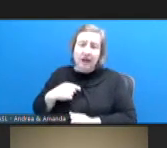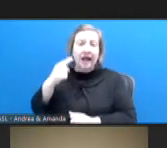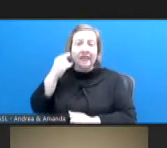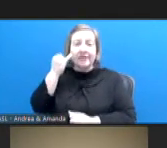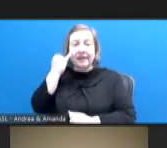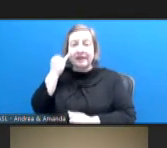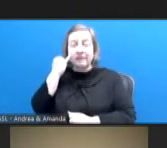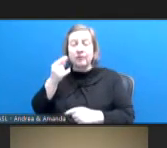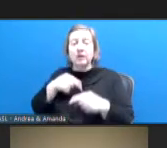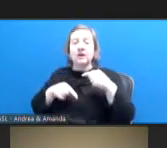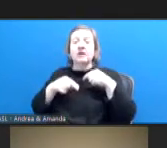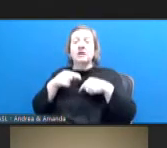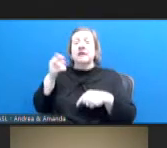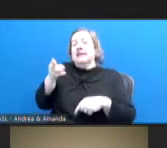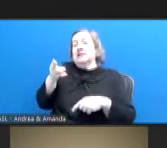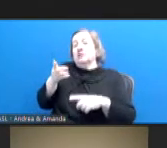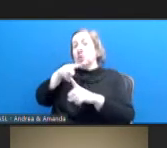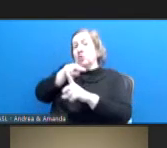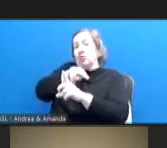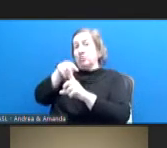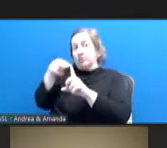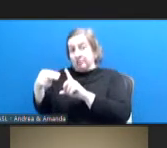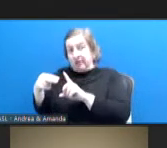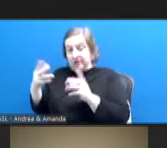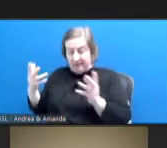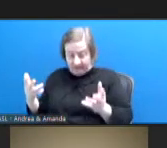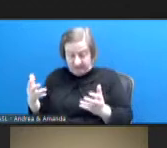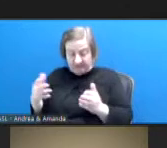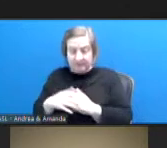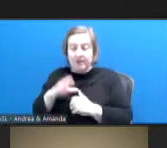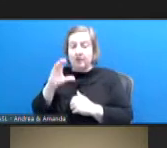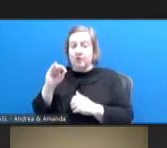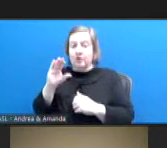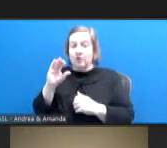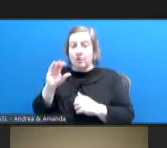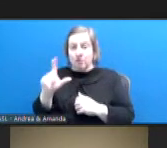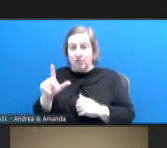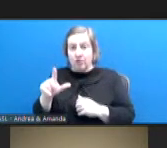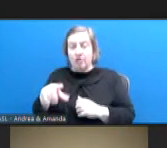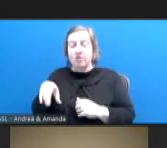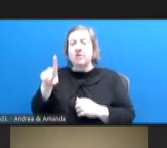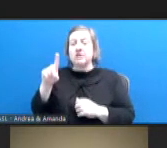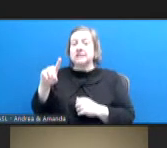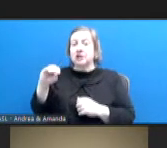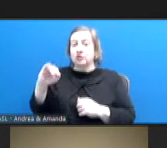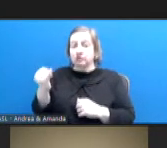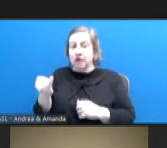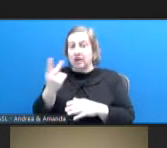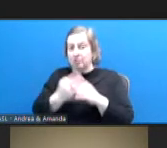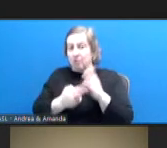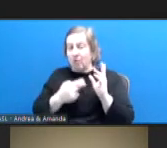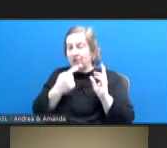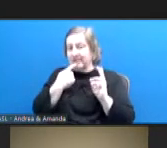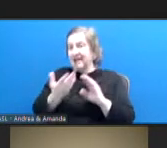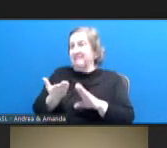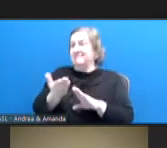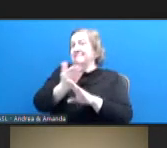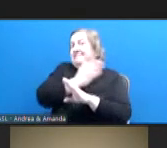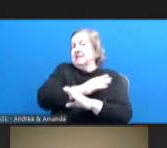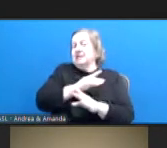all back in historical perspective, COCL and DOJ were kind of saying back in early part